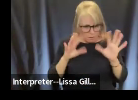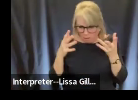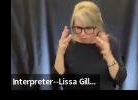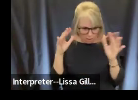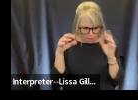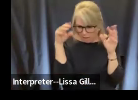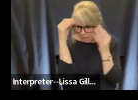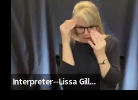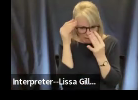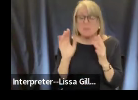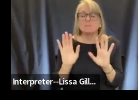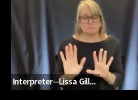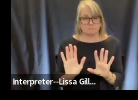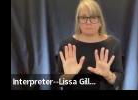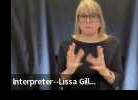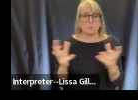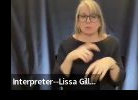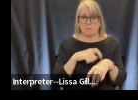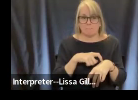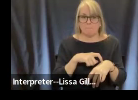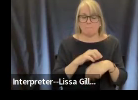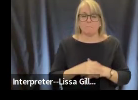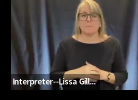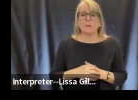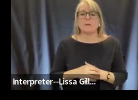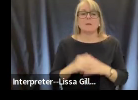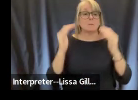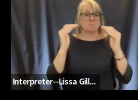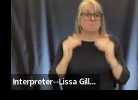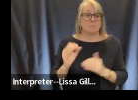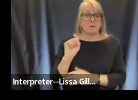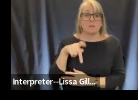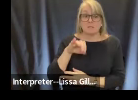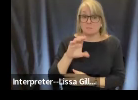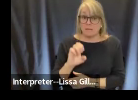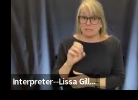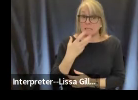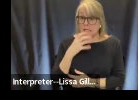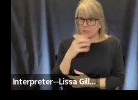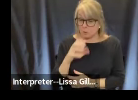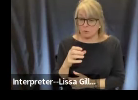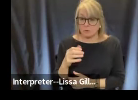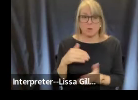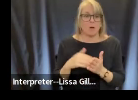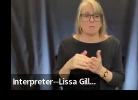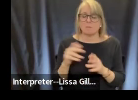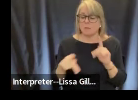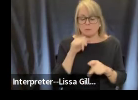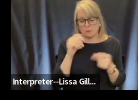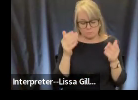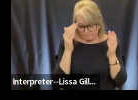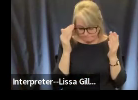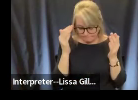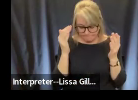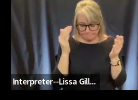again, we're back to the space heaters, because this is something that people sometimes either don't listen, like hear,